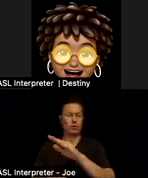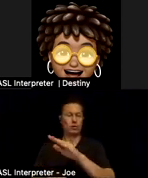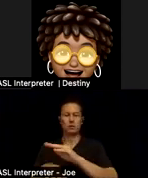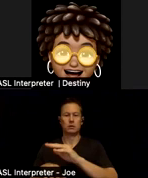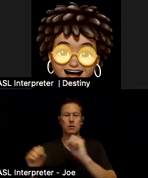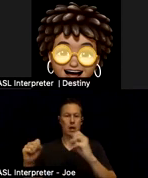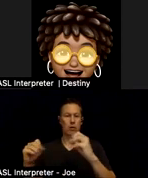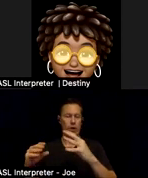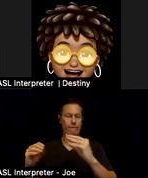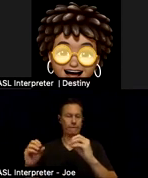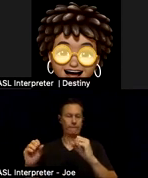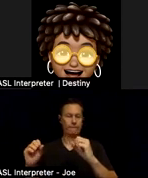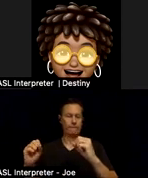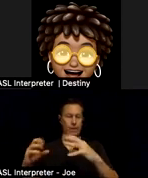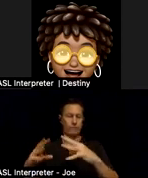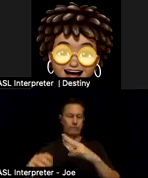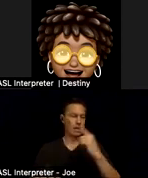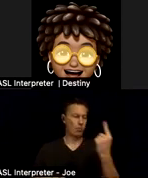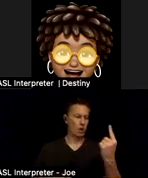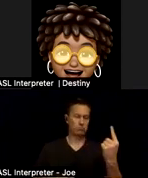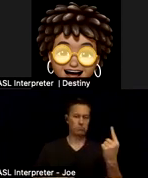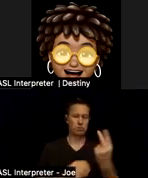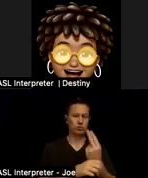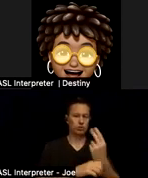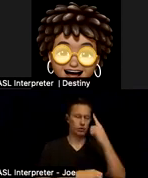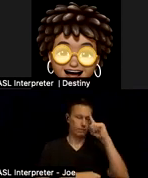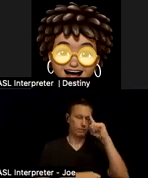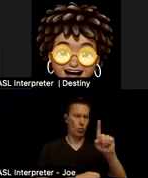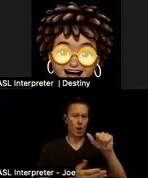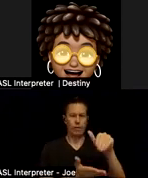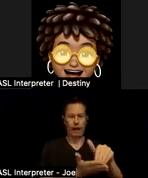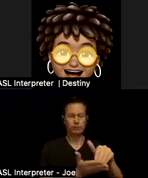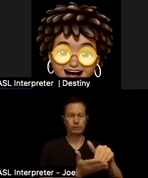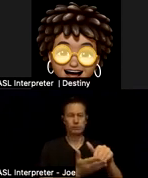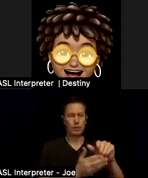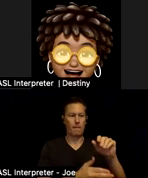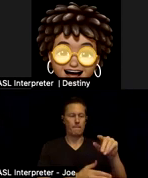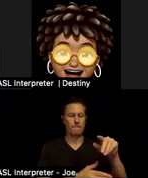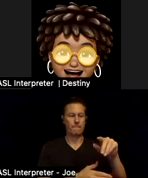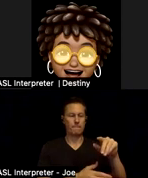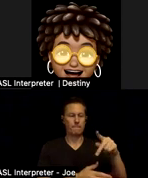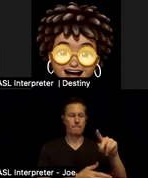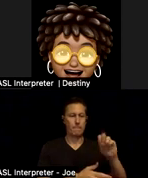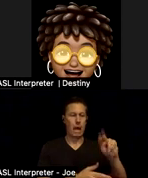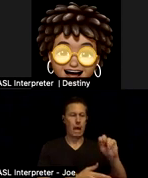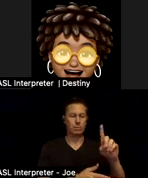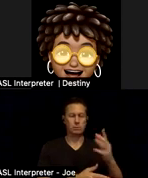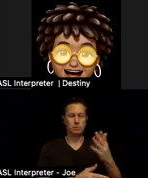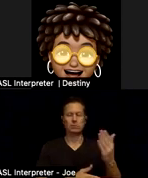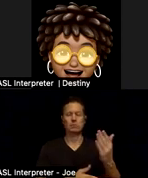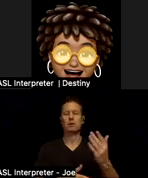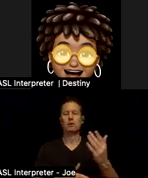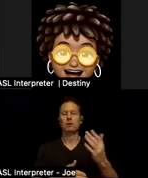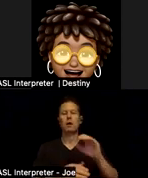oven and one you would put on a 1,000 pound something, right? So what's the difference is the size of